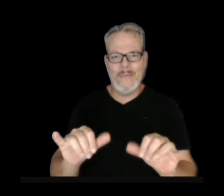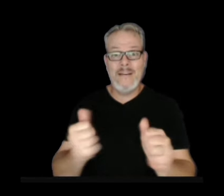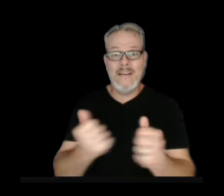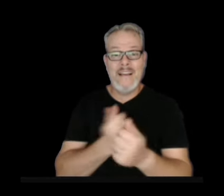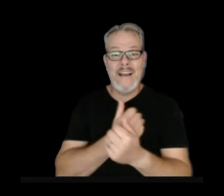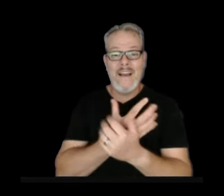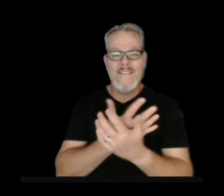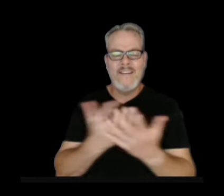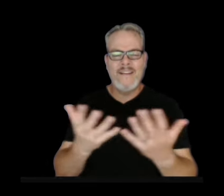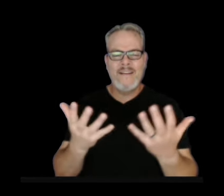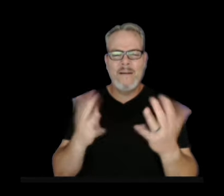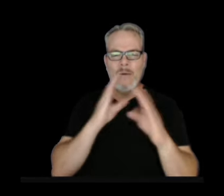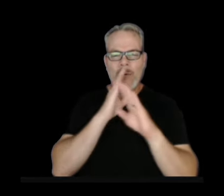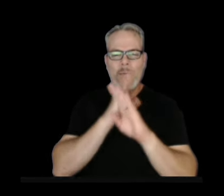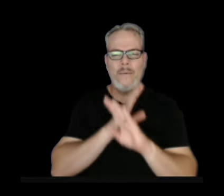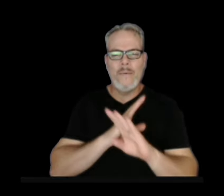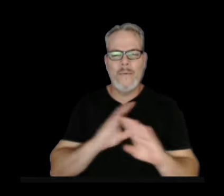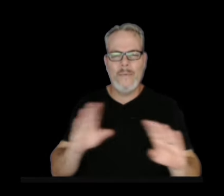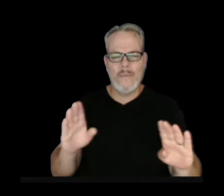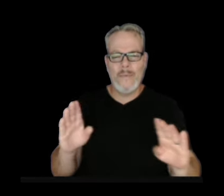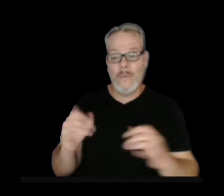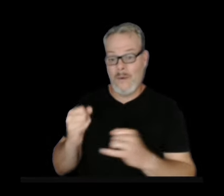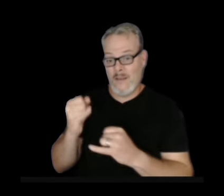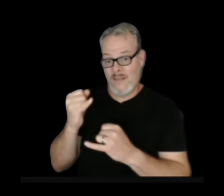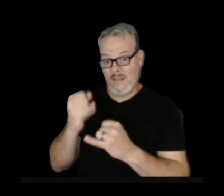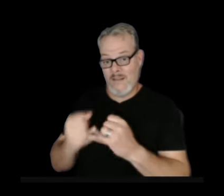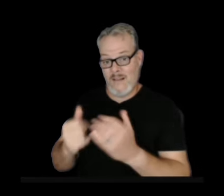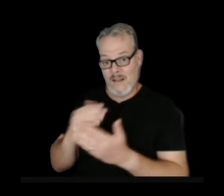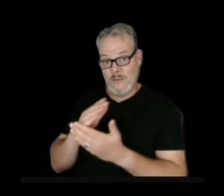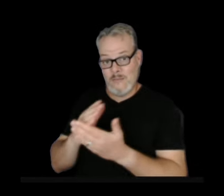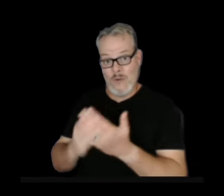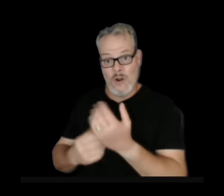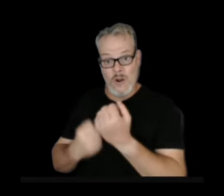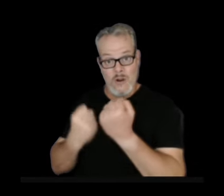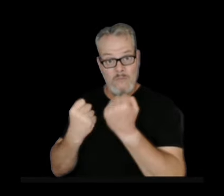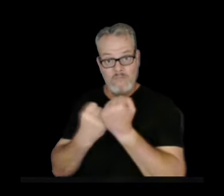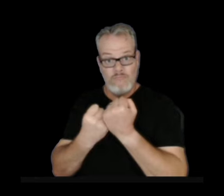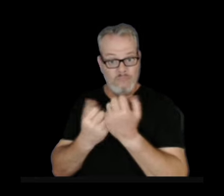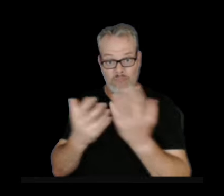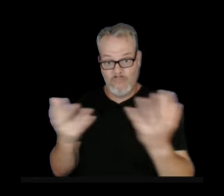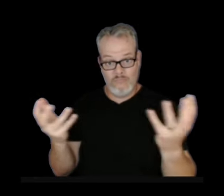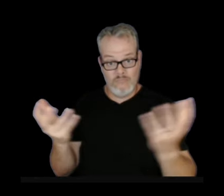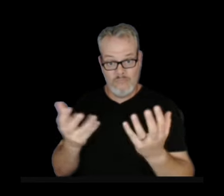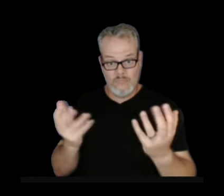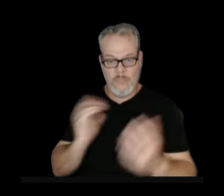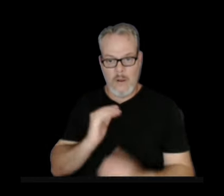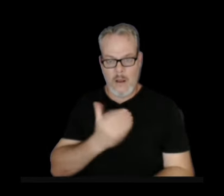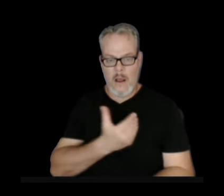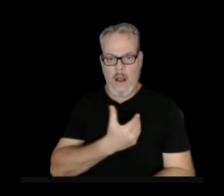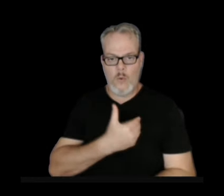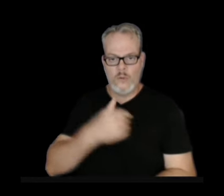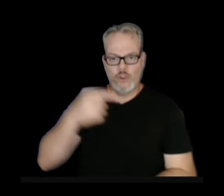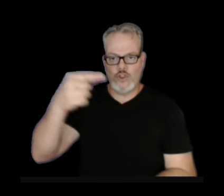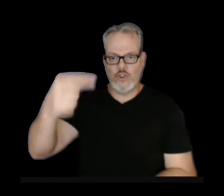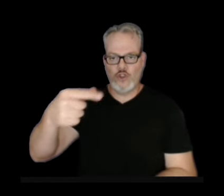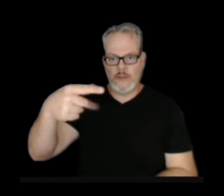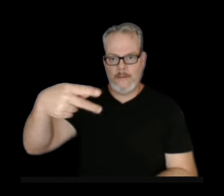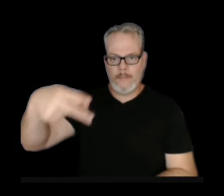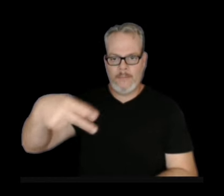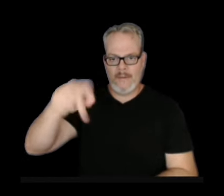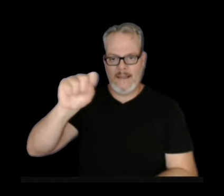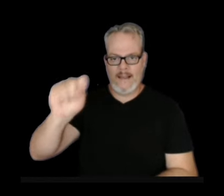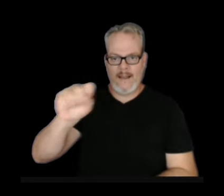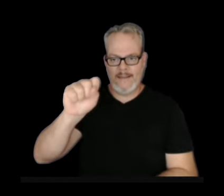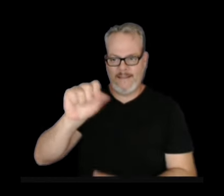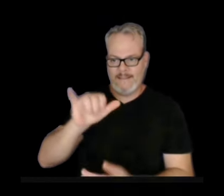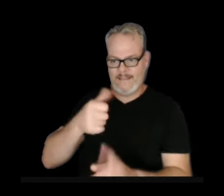overall. And the final piece that supports this is our GPS measurement, north to south across the caldera. This is for the